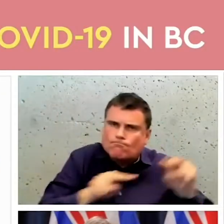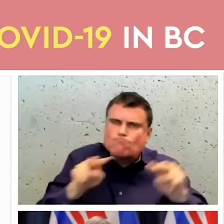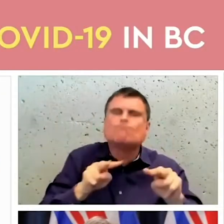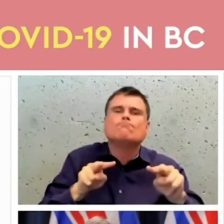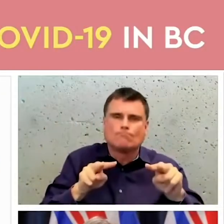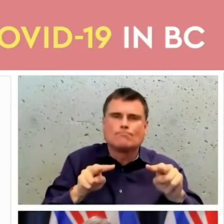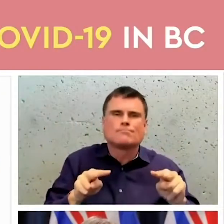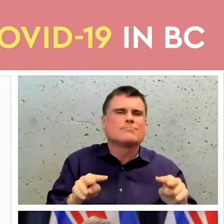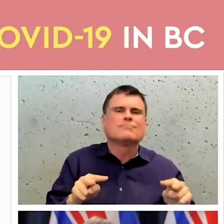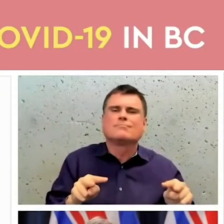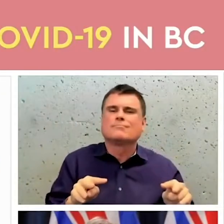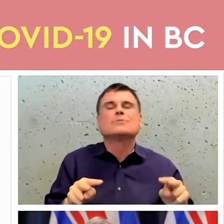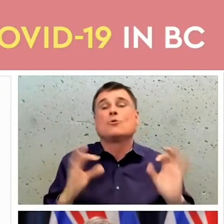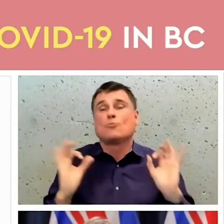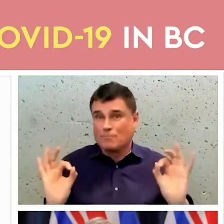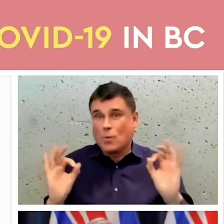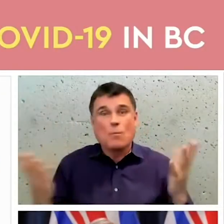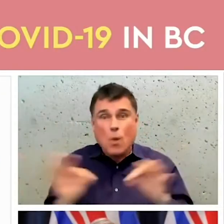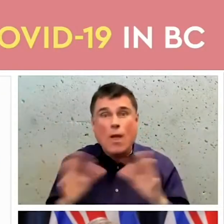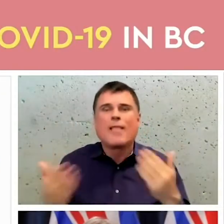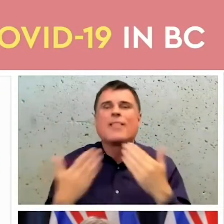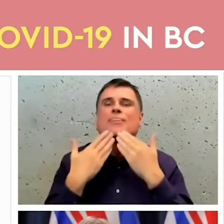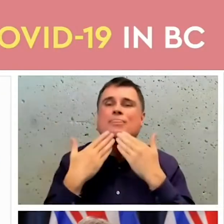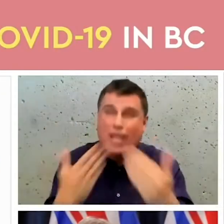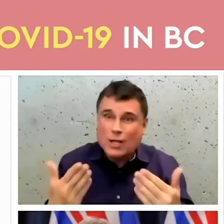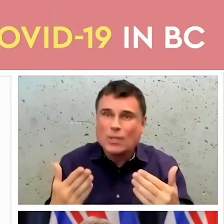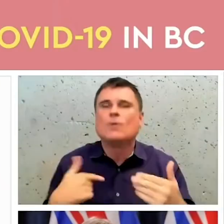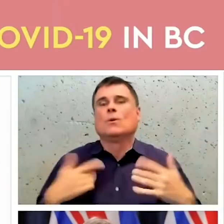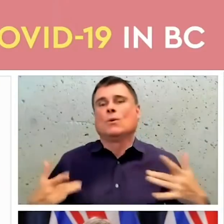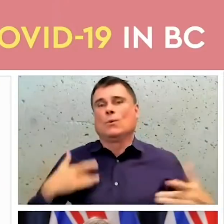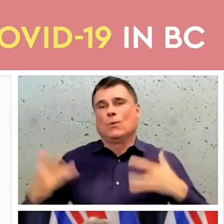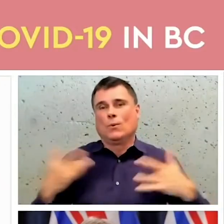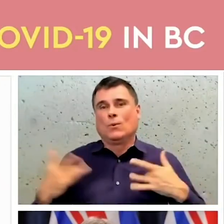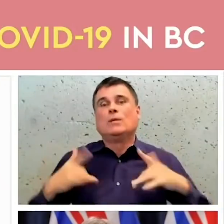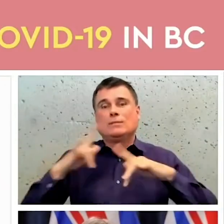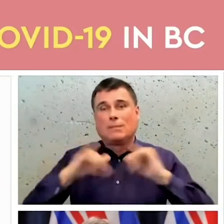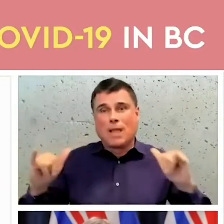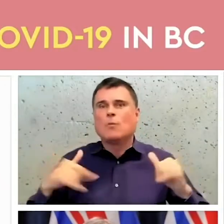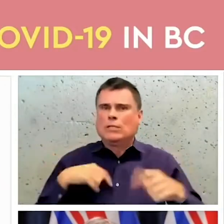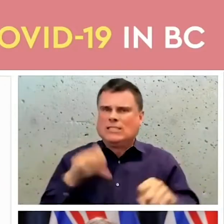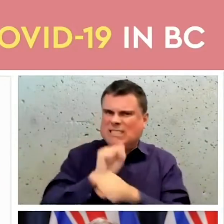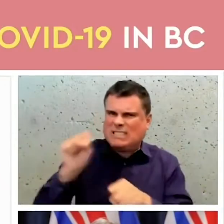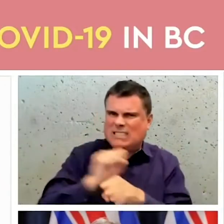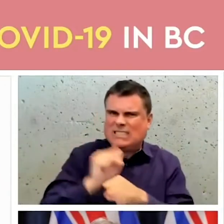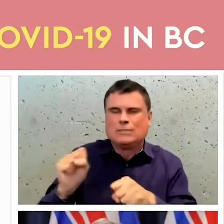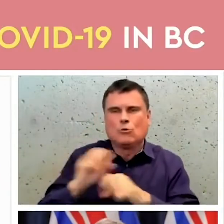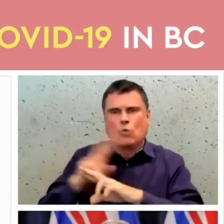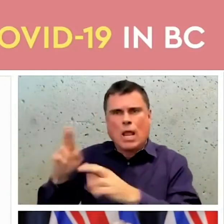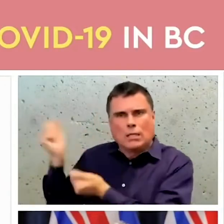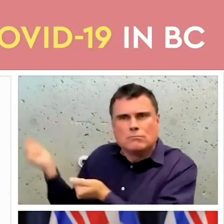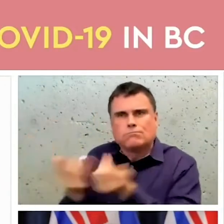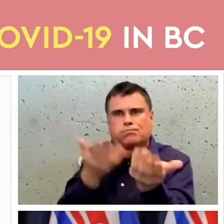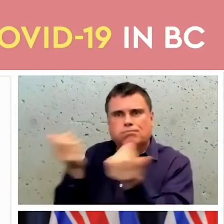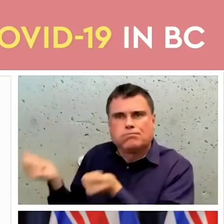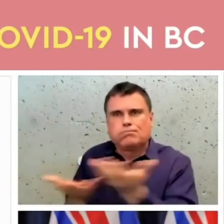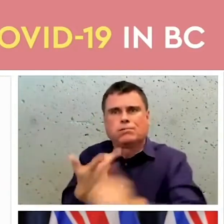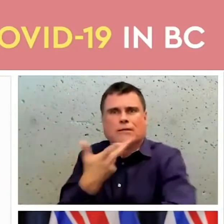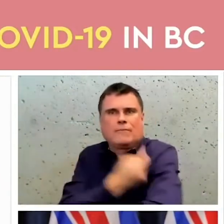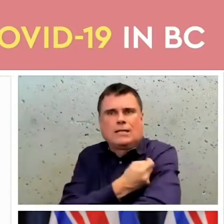about this campaign, and we'll be working hard to get these kids vaccinated over the next couple of months in British Columbia. Thank you very